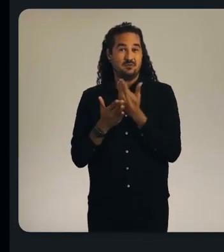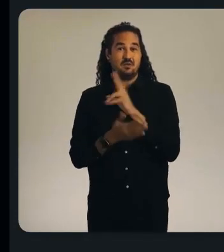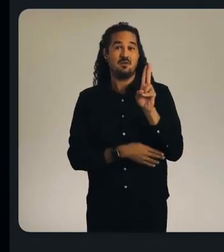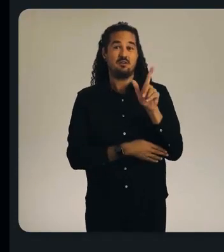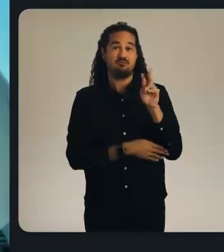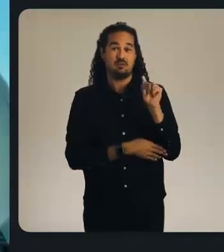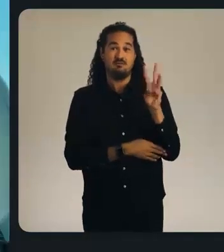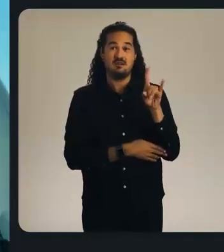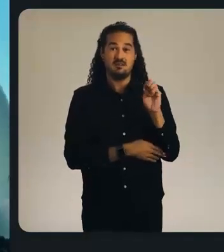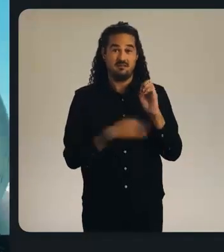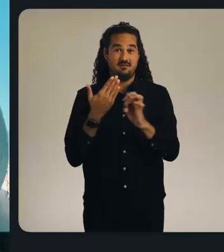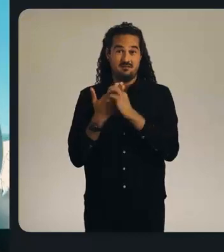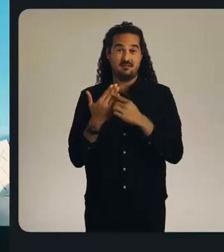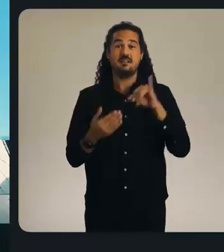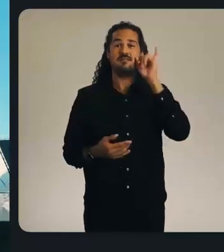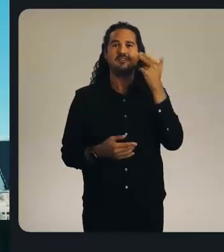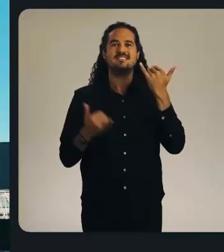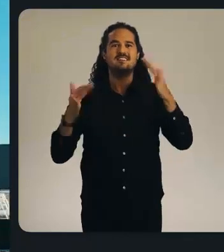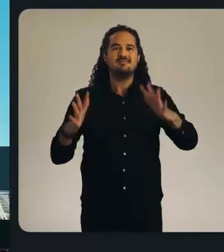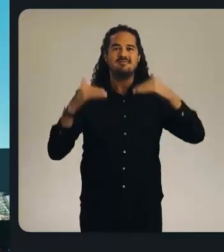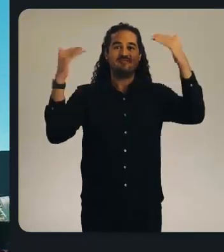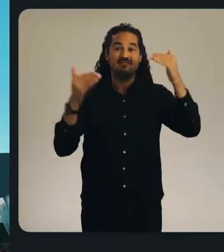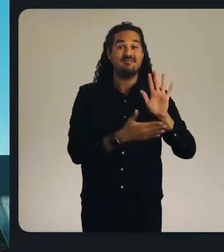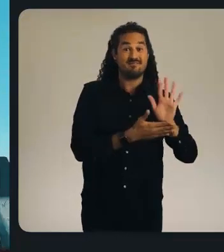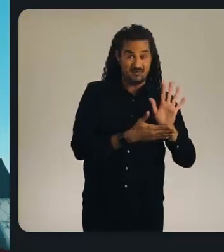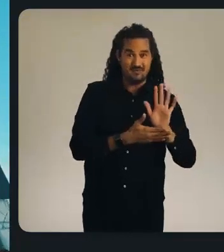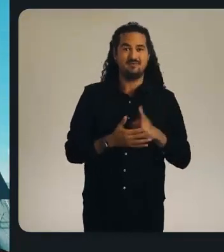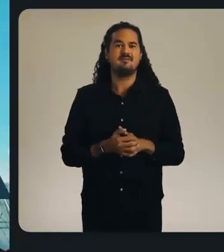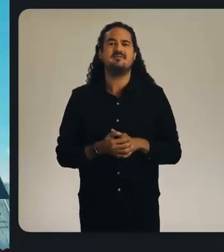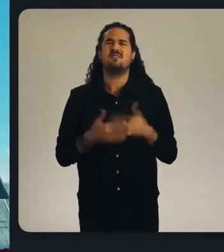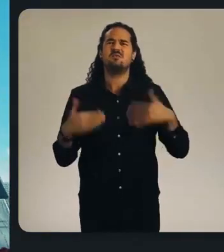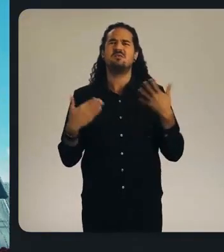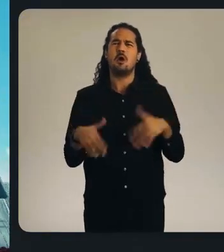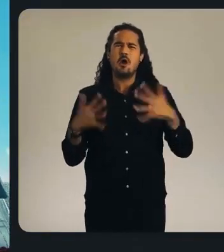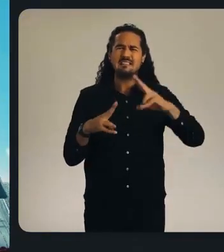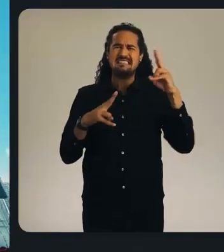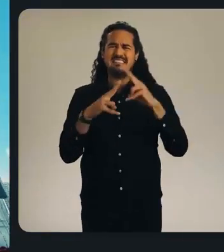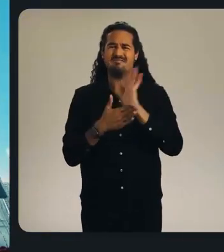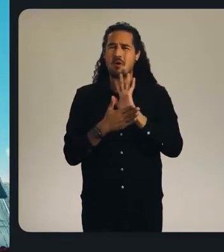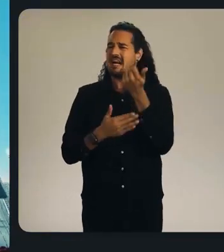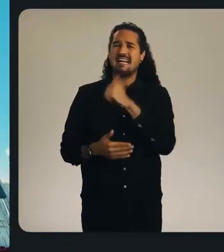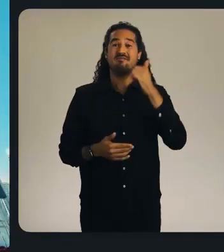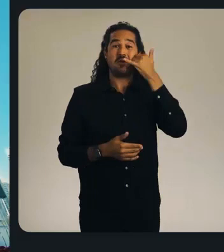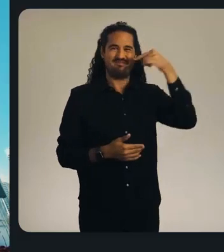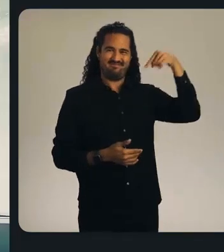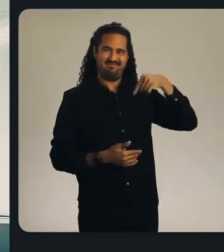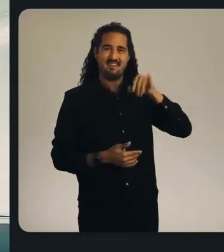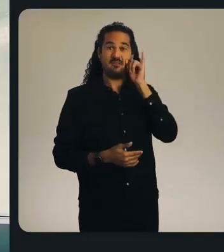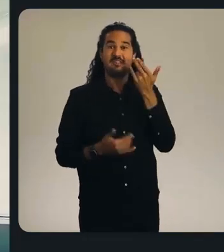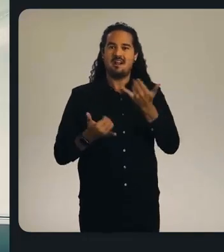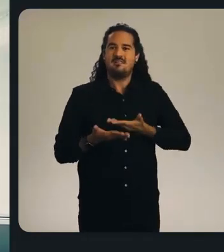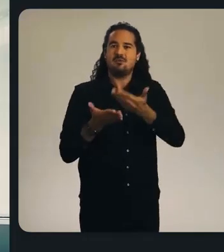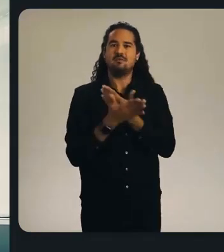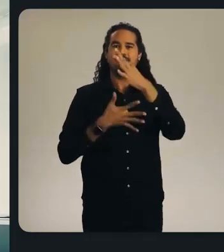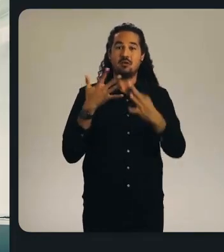iPhone 13. Now let's switch to video. iPhone already has the highest quality video in a smartphone, and iPhone 13 brings a brand new feature,